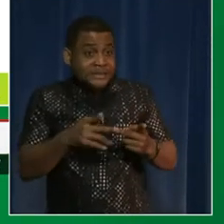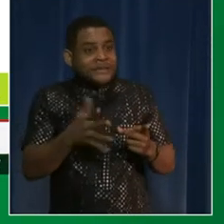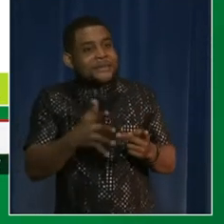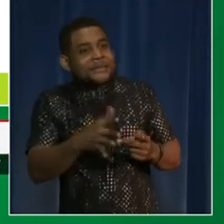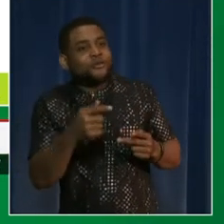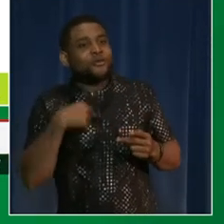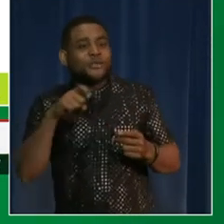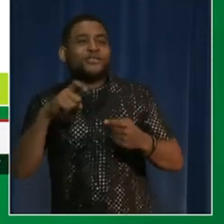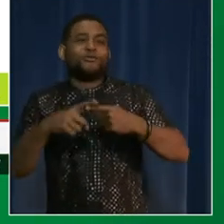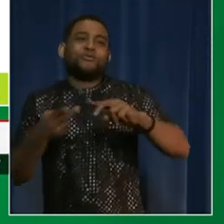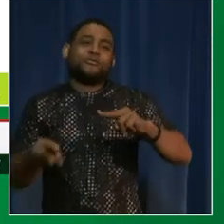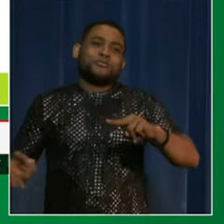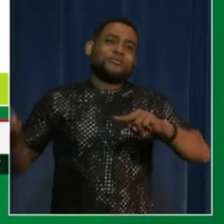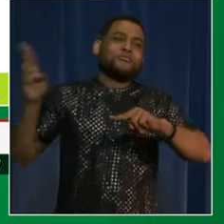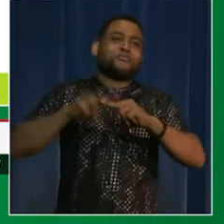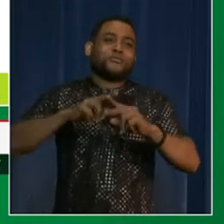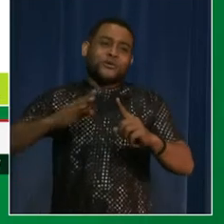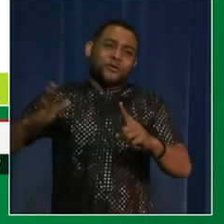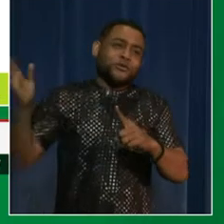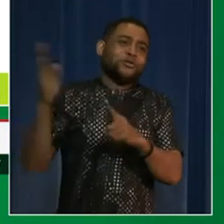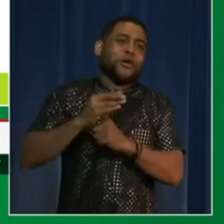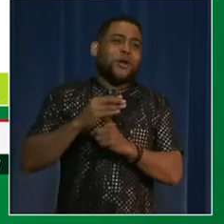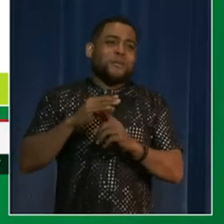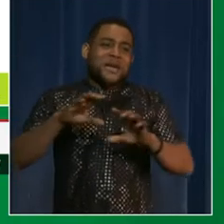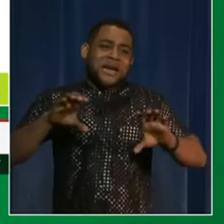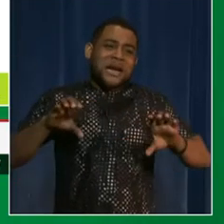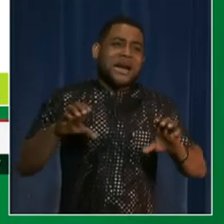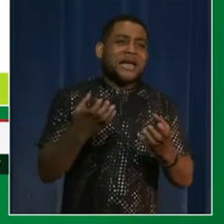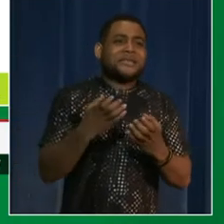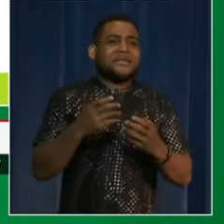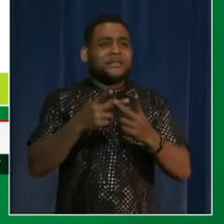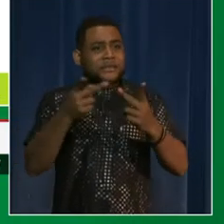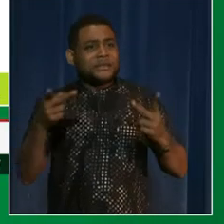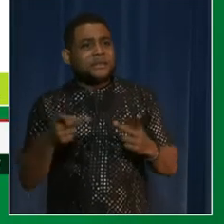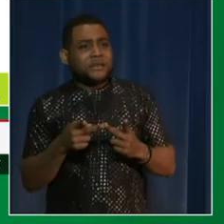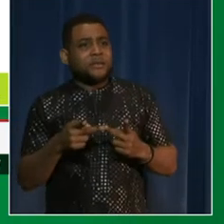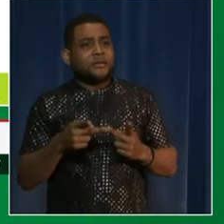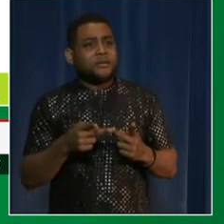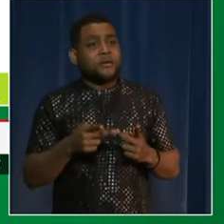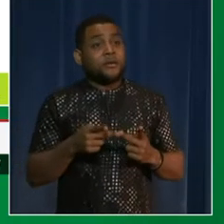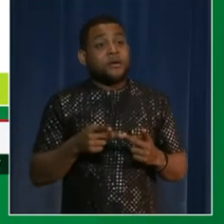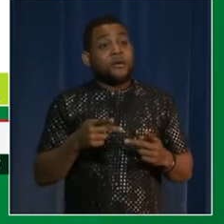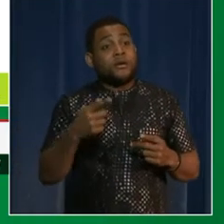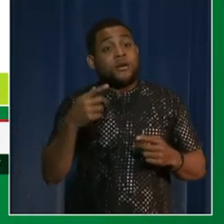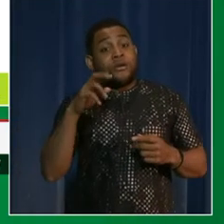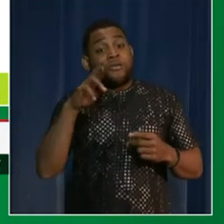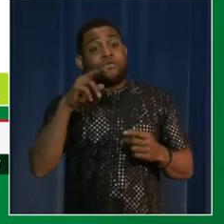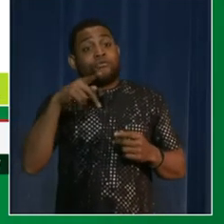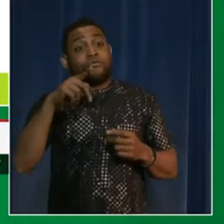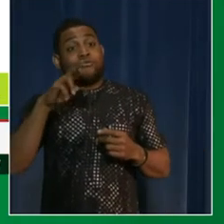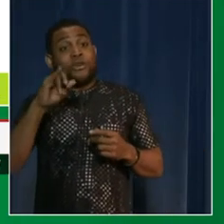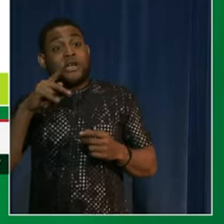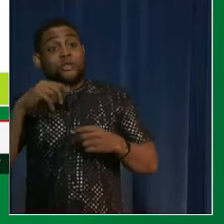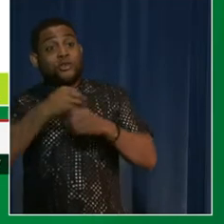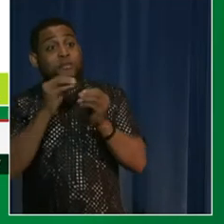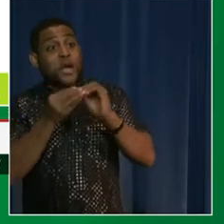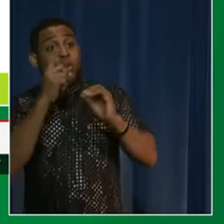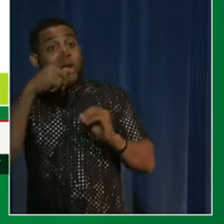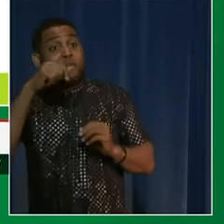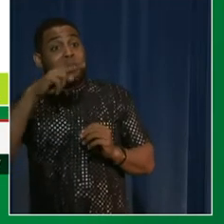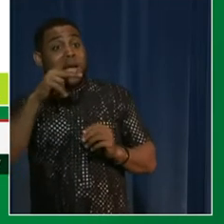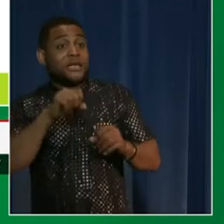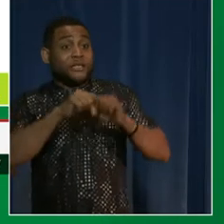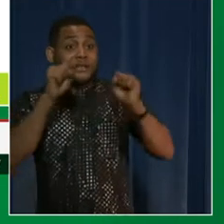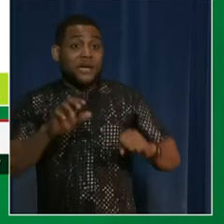proud to say that in 2021, we were ranked by the Trust for Public Land as having the #1 park system in the nation.